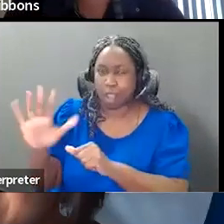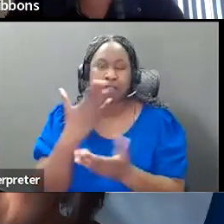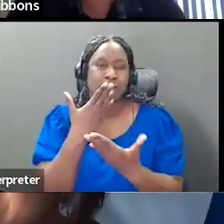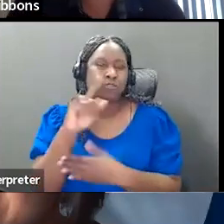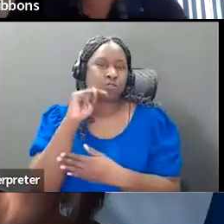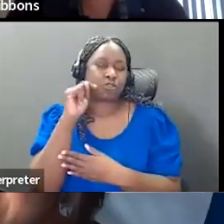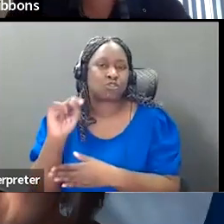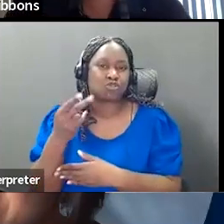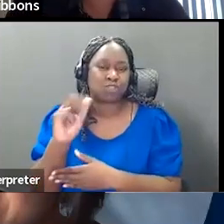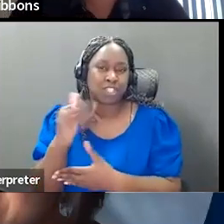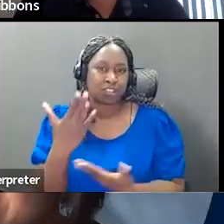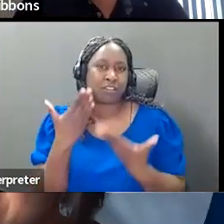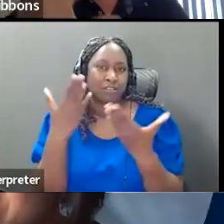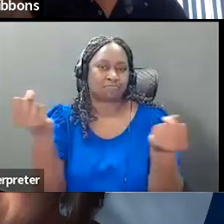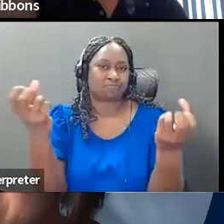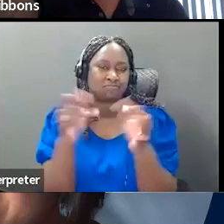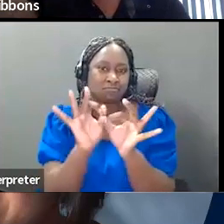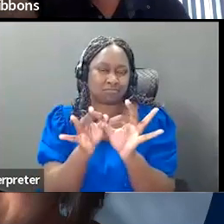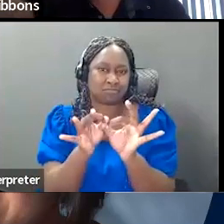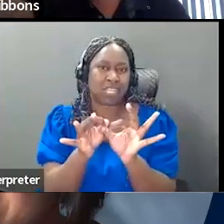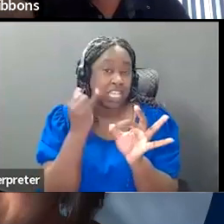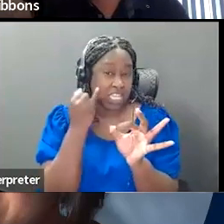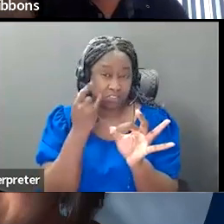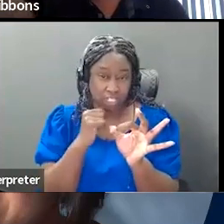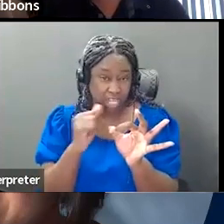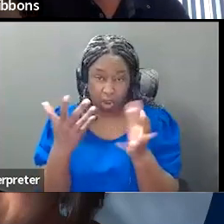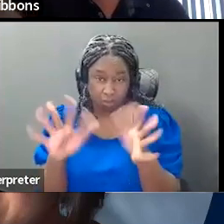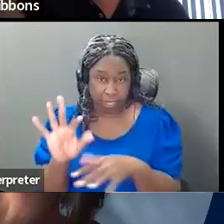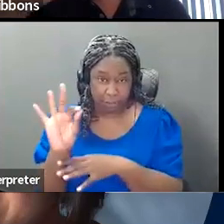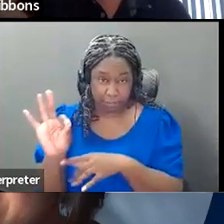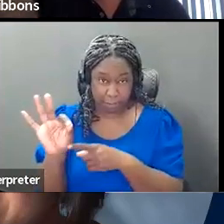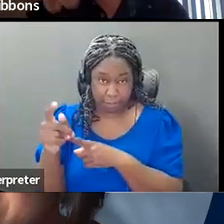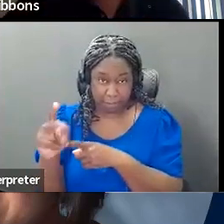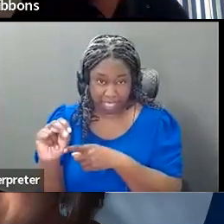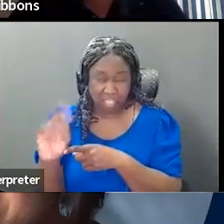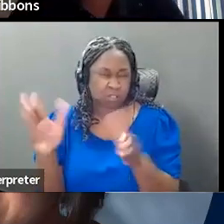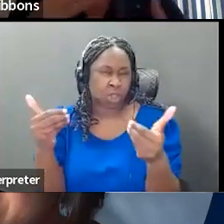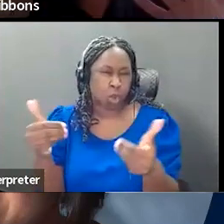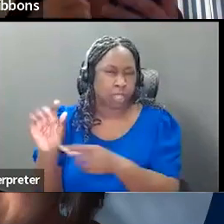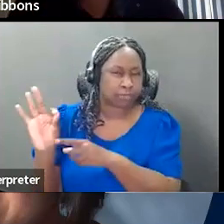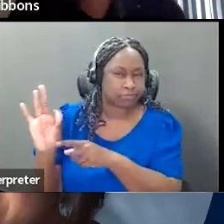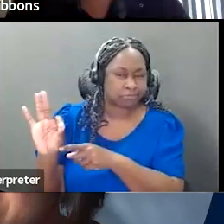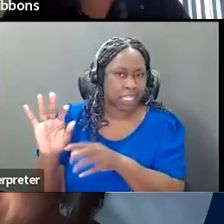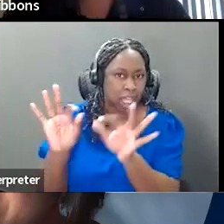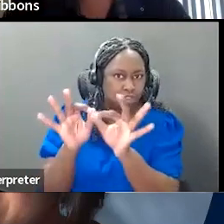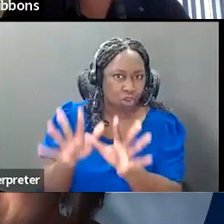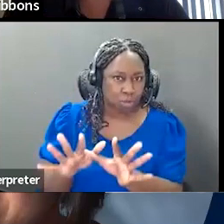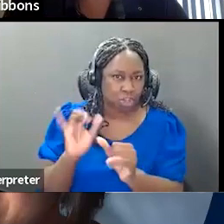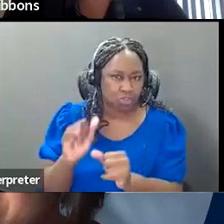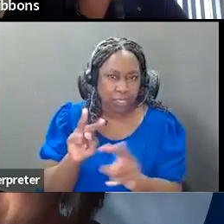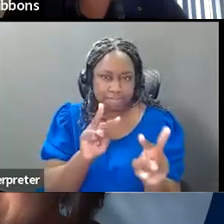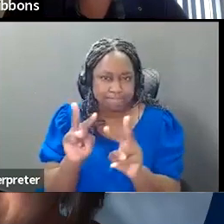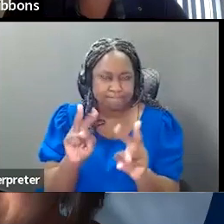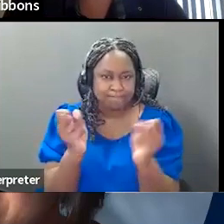offering ASL services if you have need and she's not already pinned for you, and she should be, but if she's not, go ahead and pin her up there and you can follow along. There's